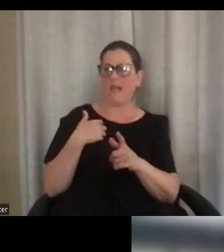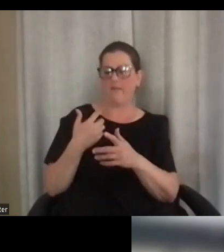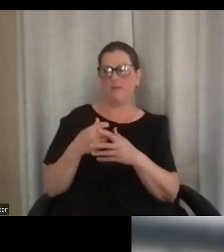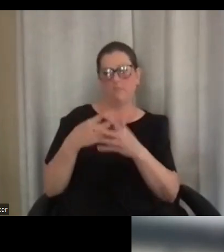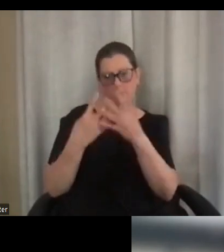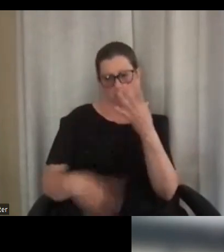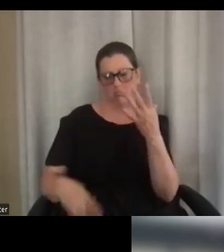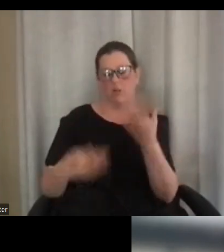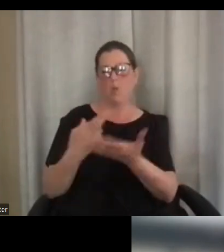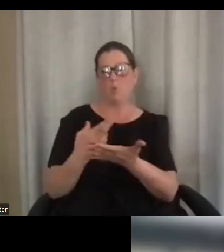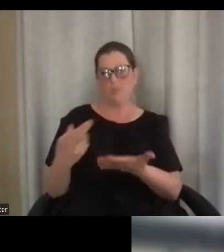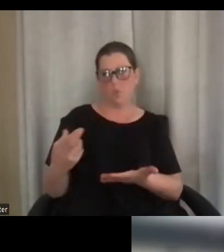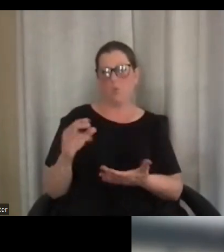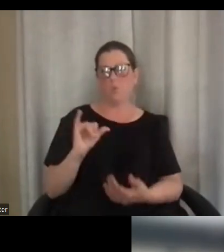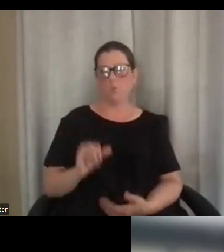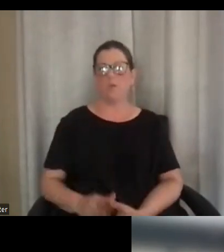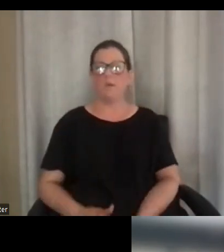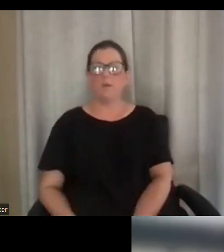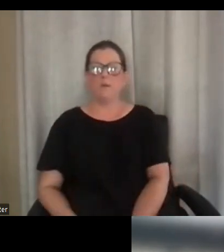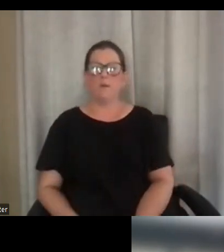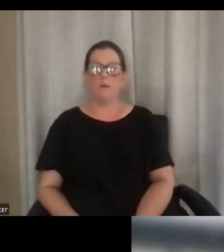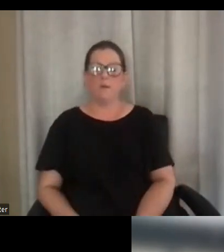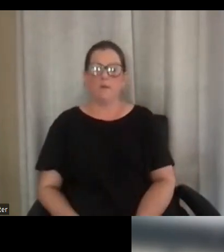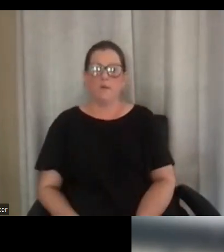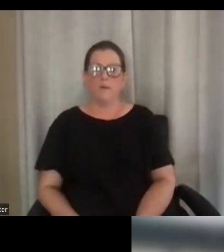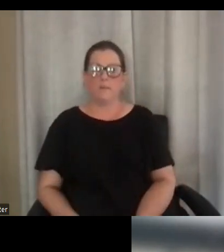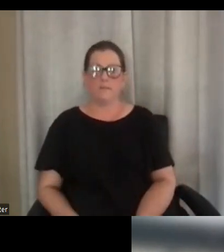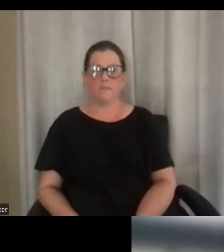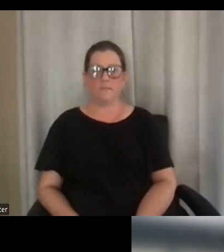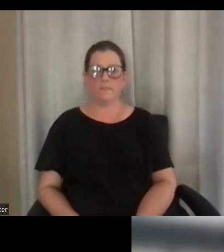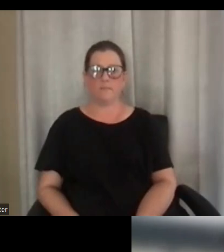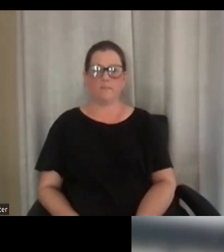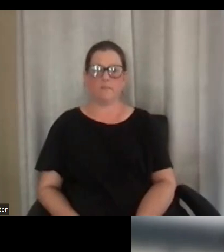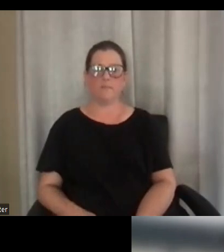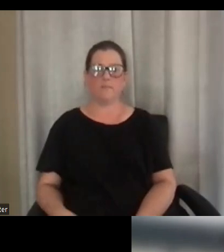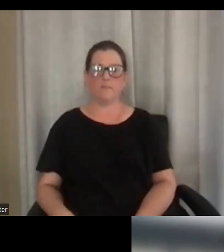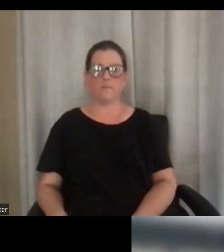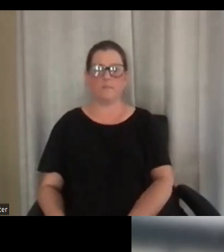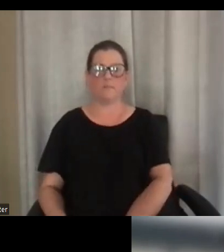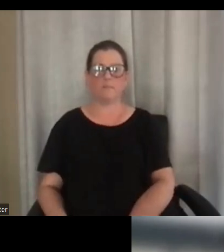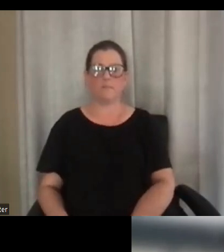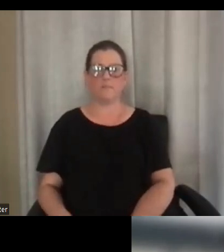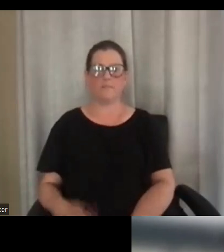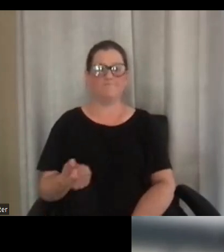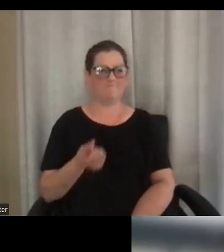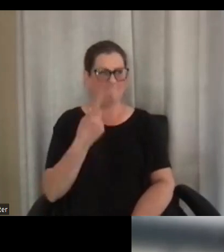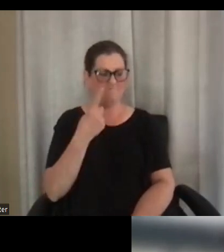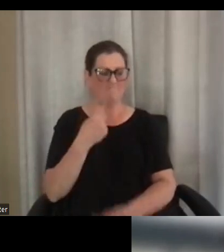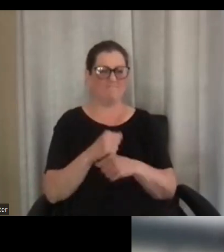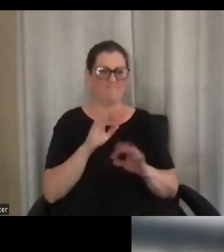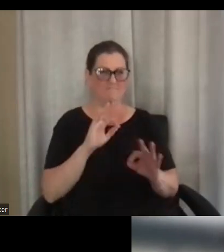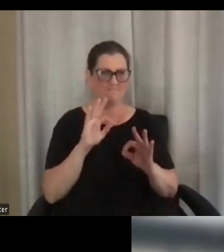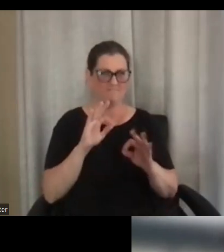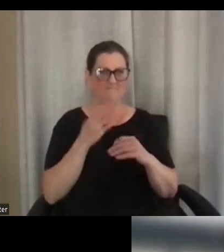families who are going to the website. Makes sense. Thank you.